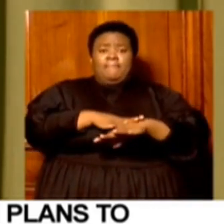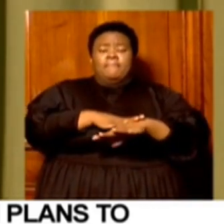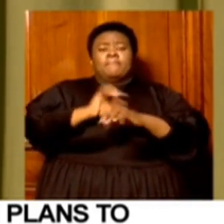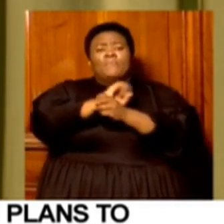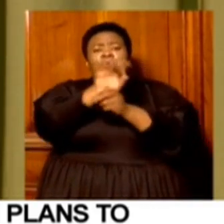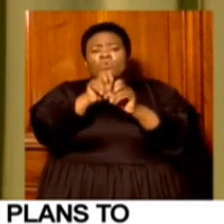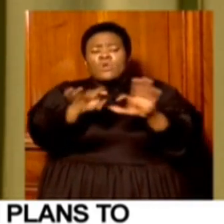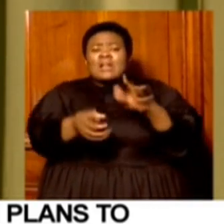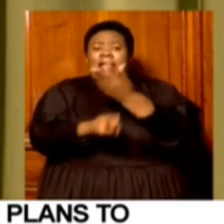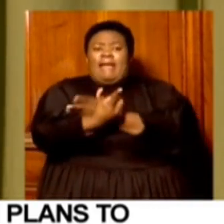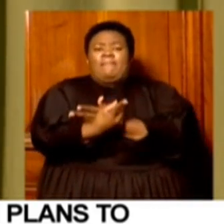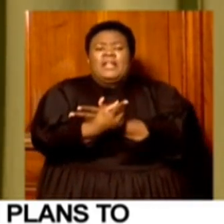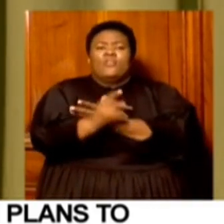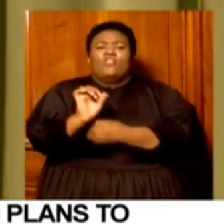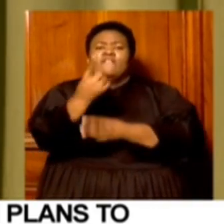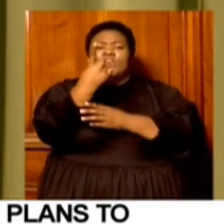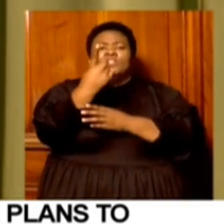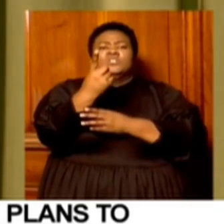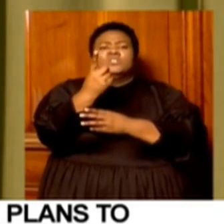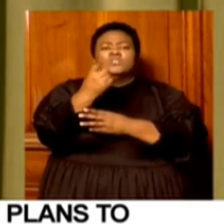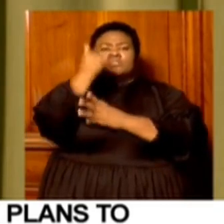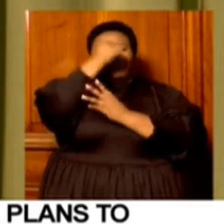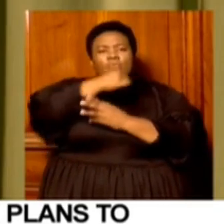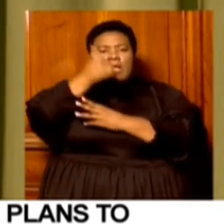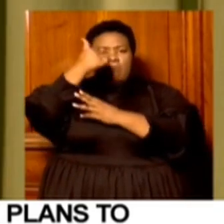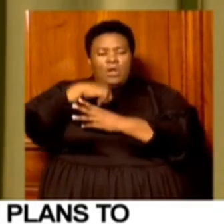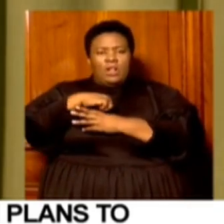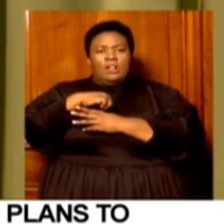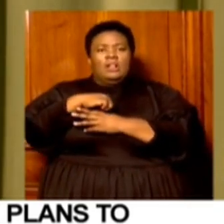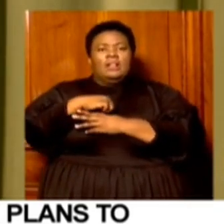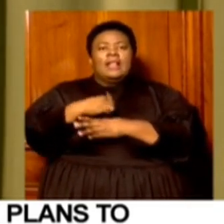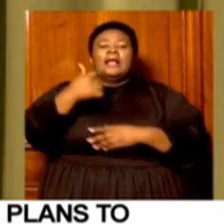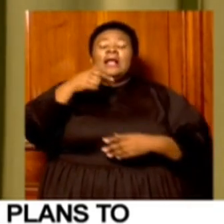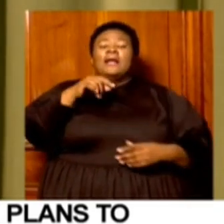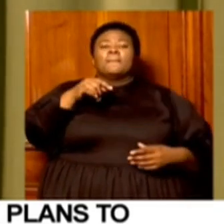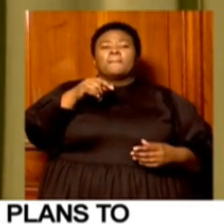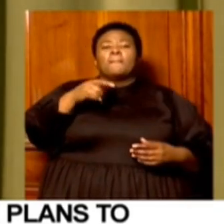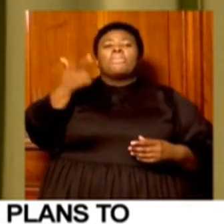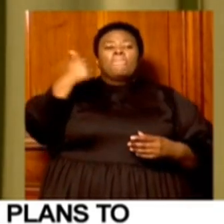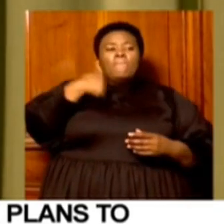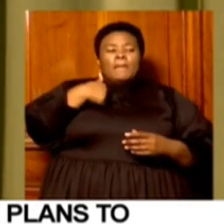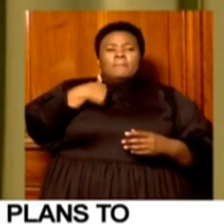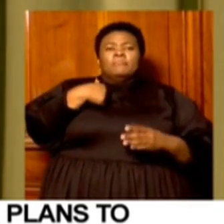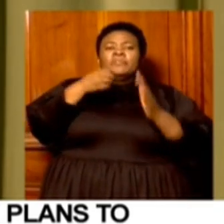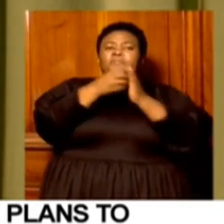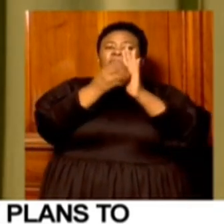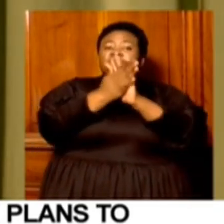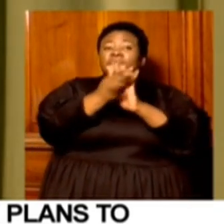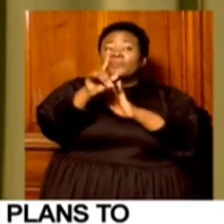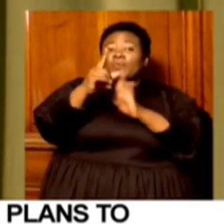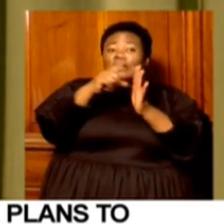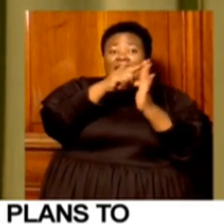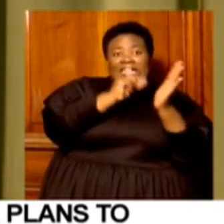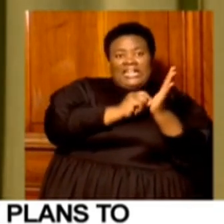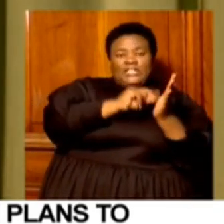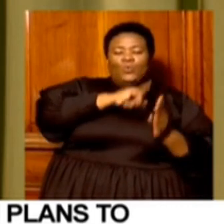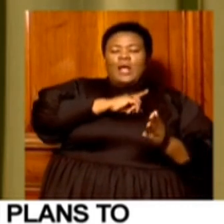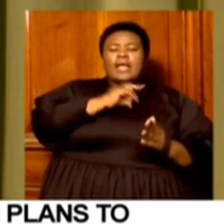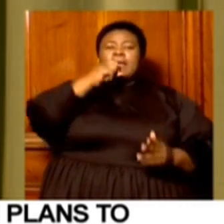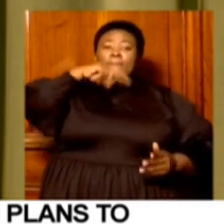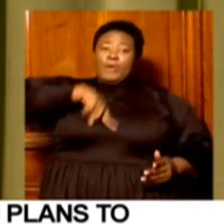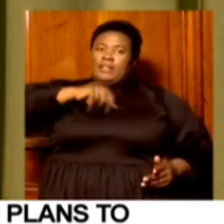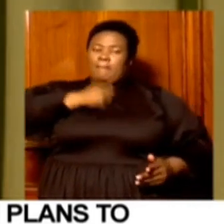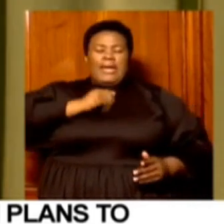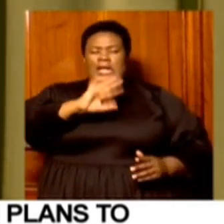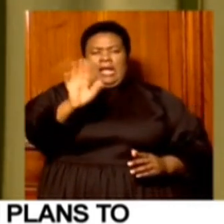had marked that date, not because it's my birthday, as a taxi indaba. Not